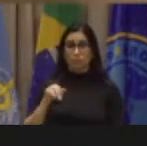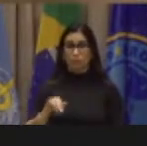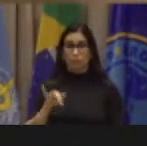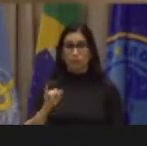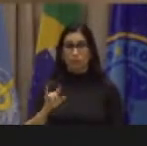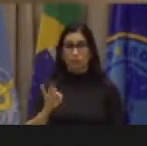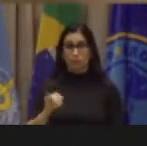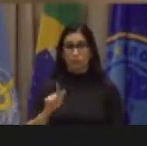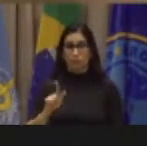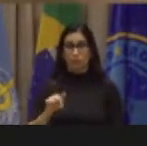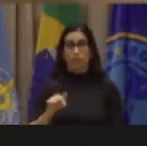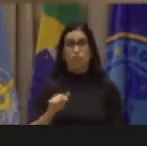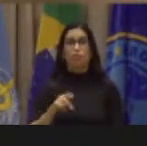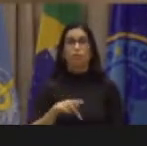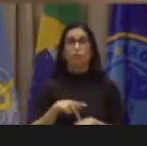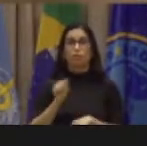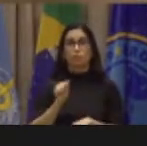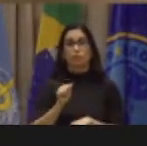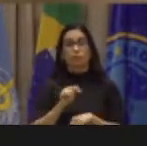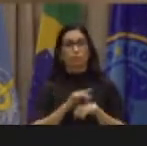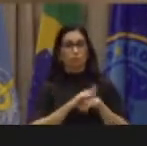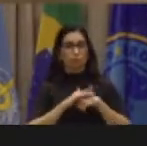infectologist, postgraduate in